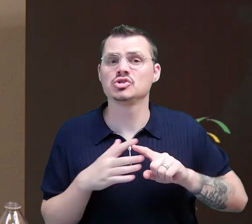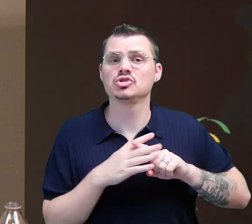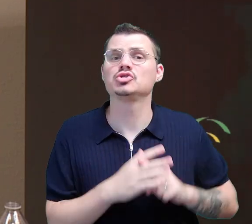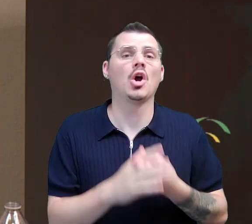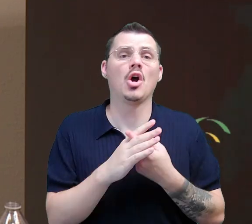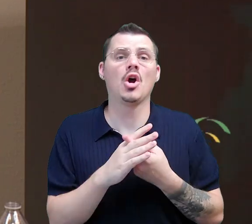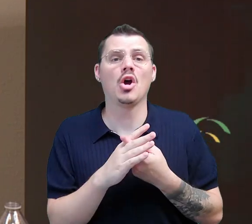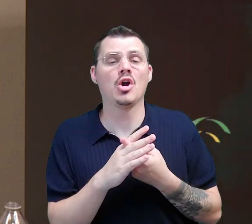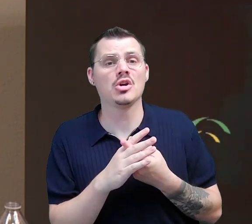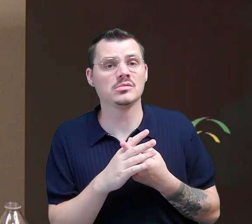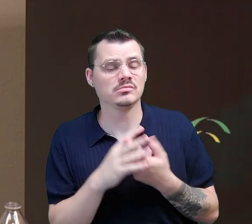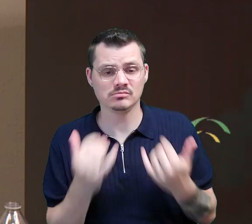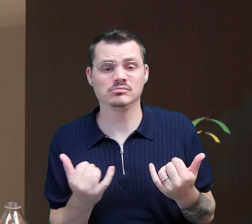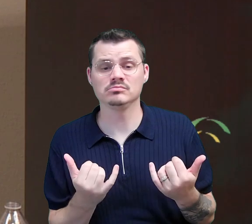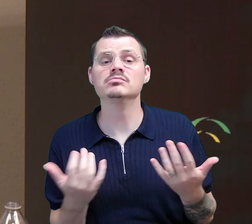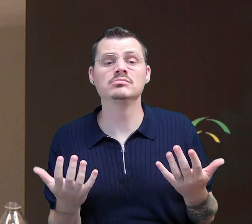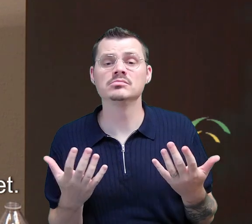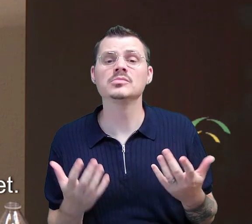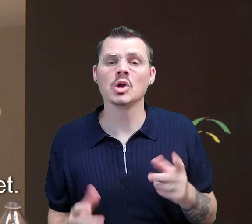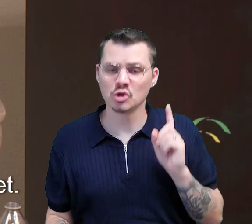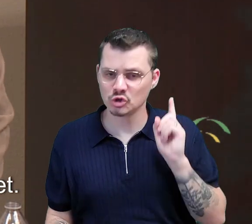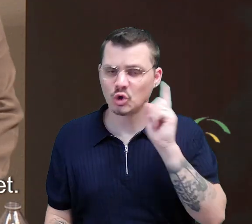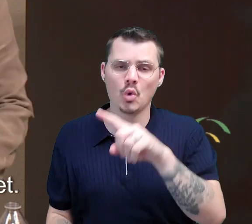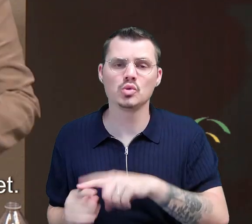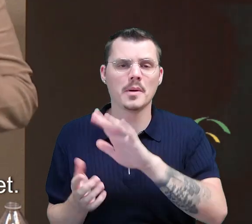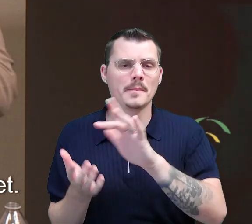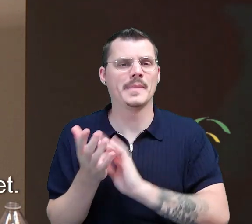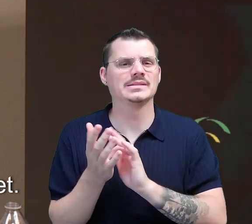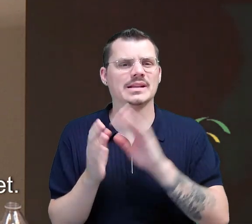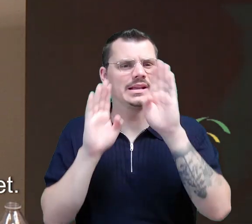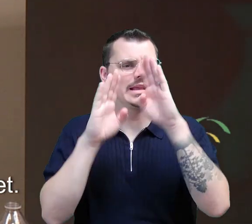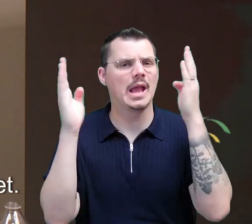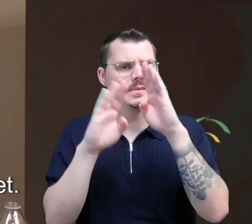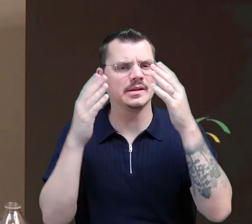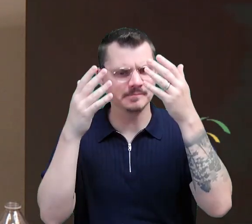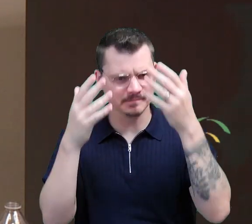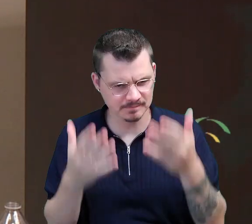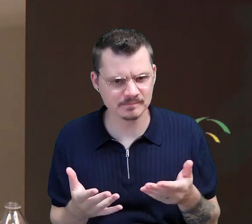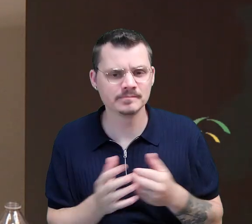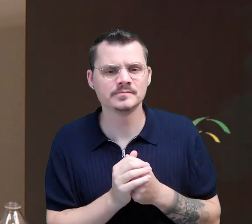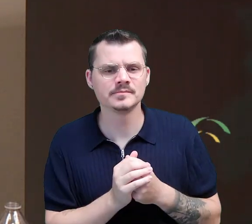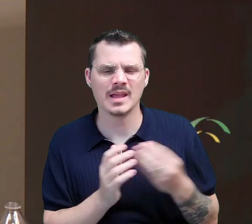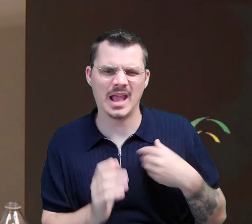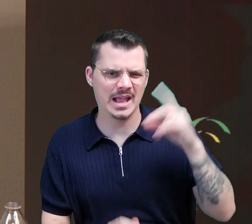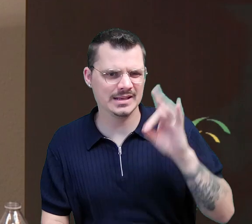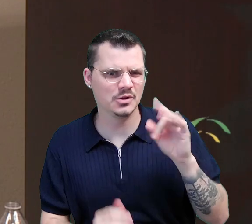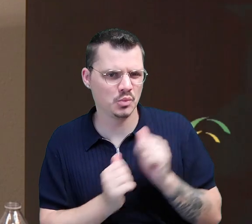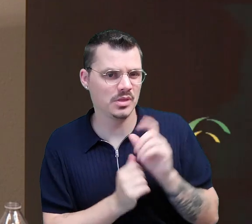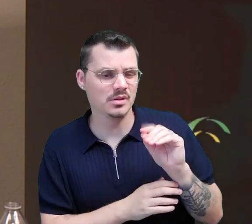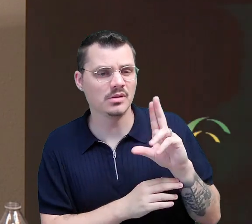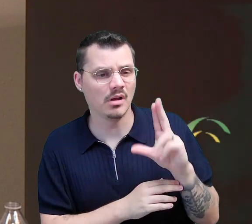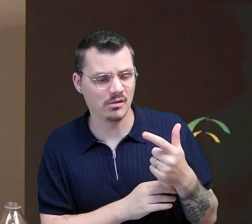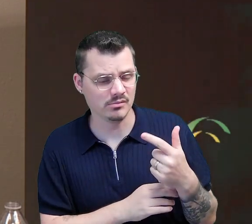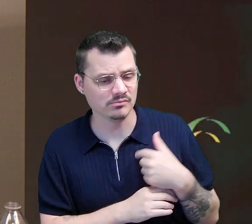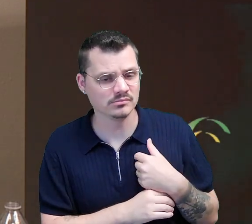because you can start this day. You can go to their medicine cabinet, and I did this